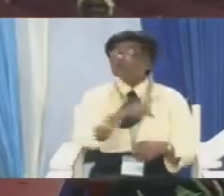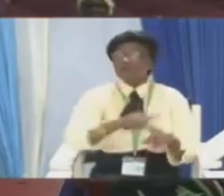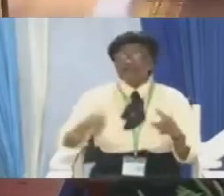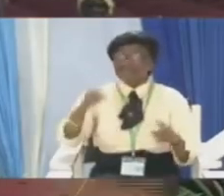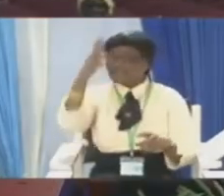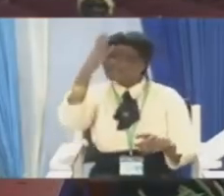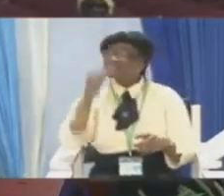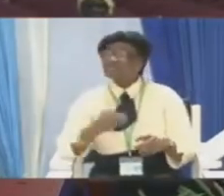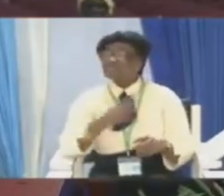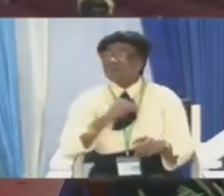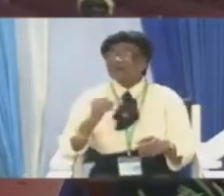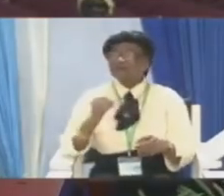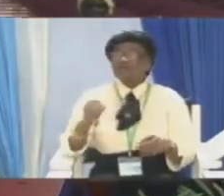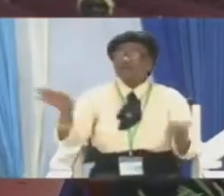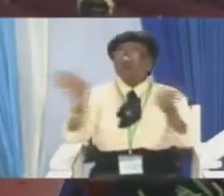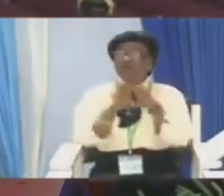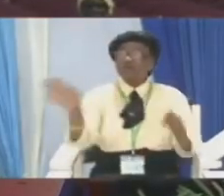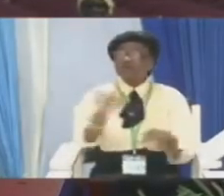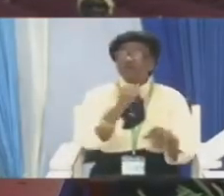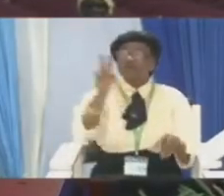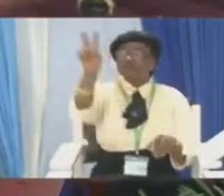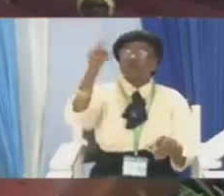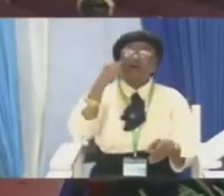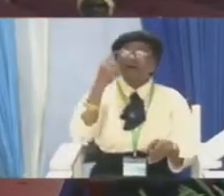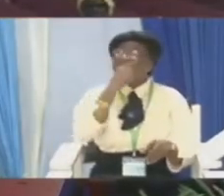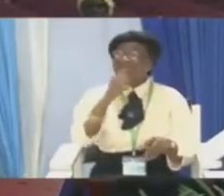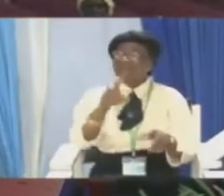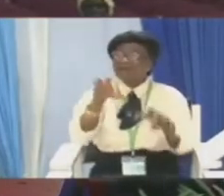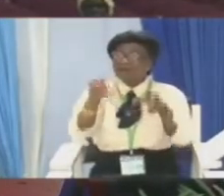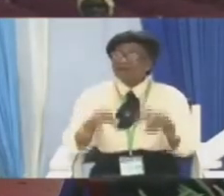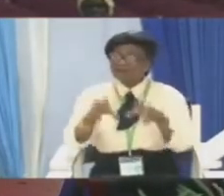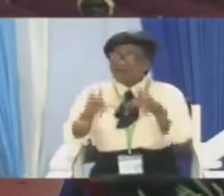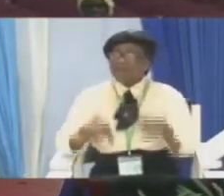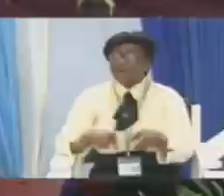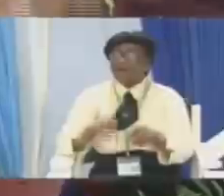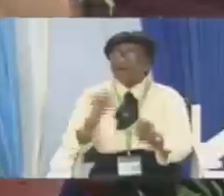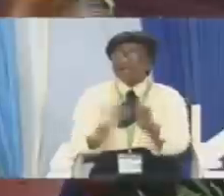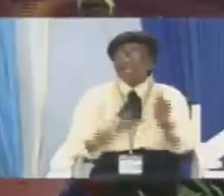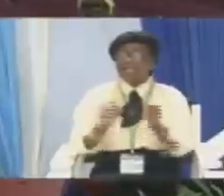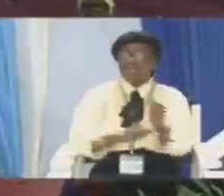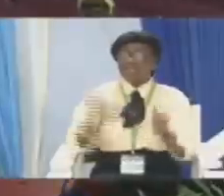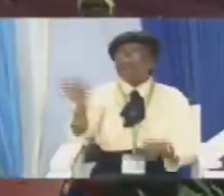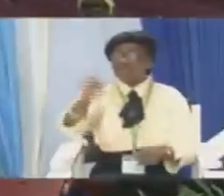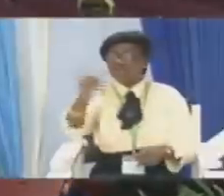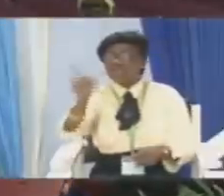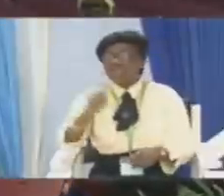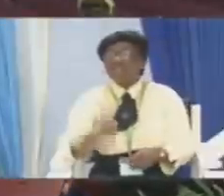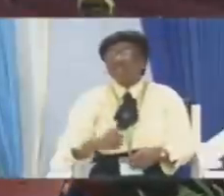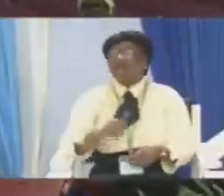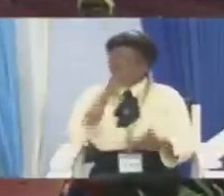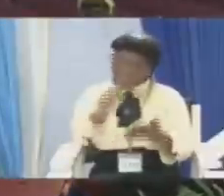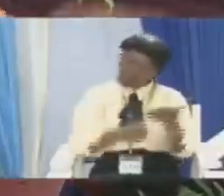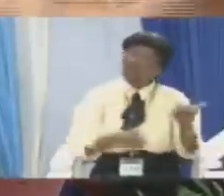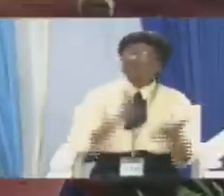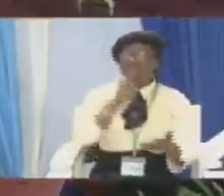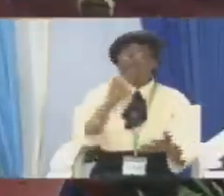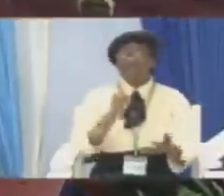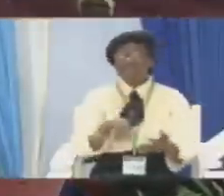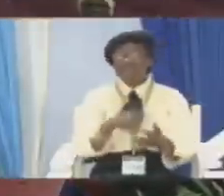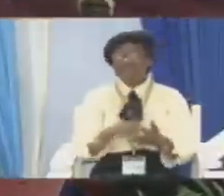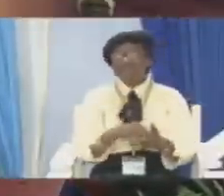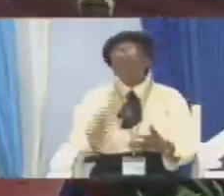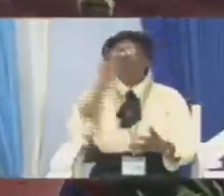and close your two eyes. Kidnappers everywhere. What is this one?